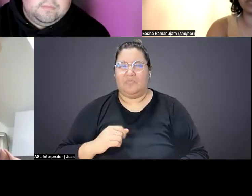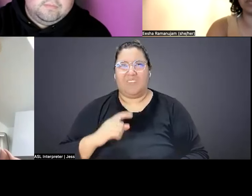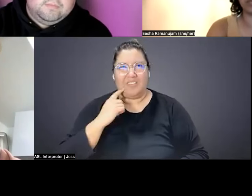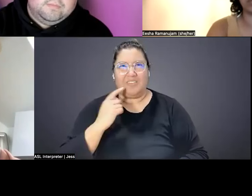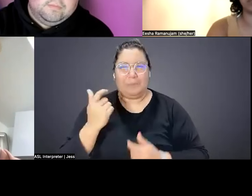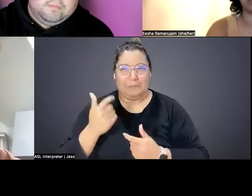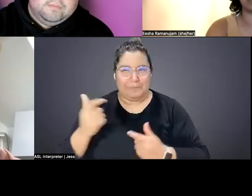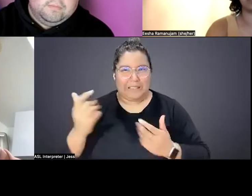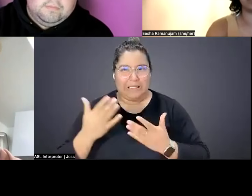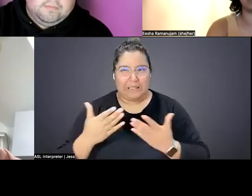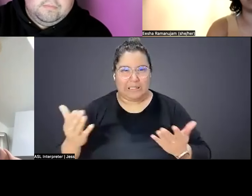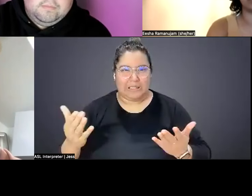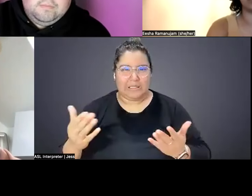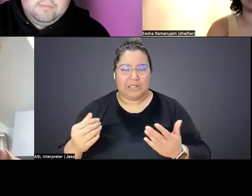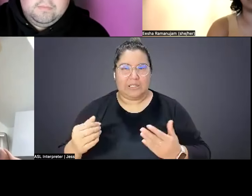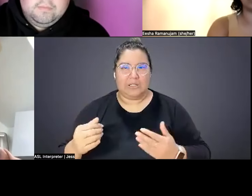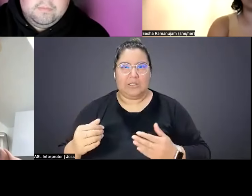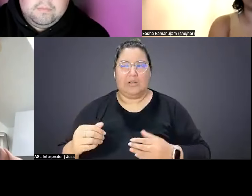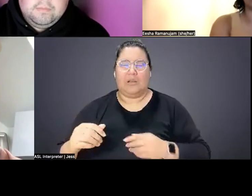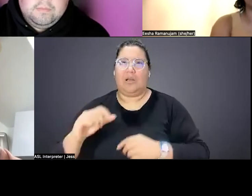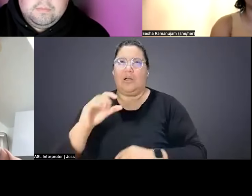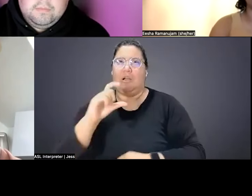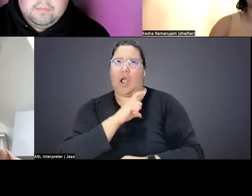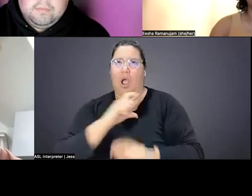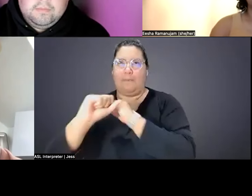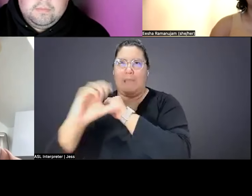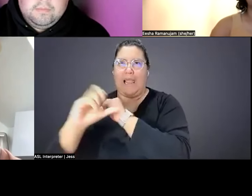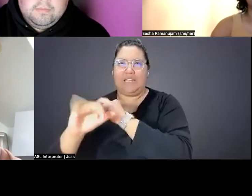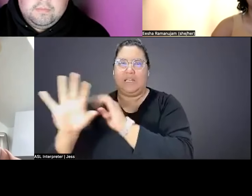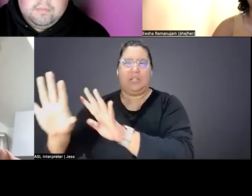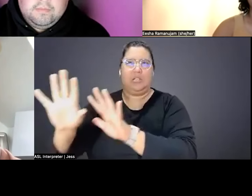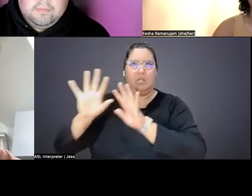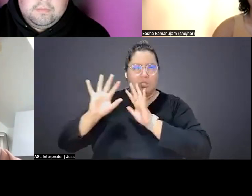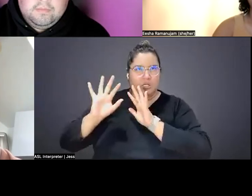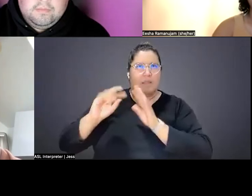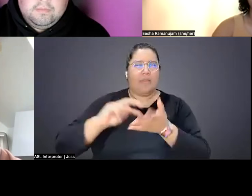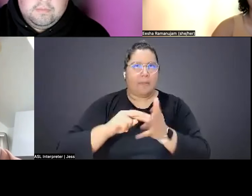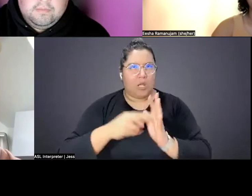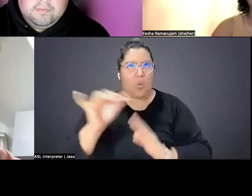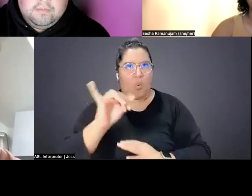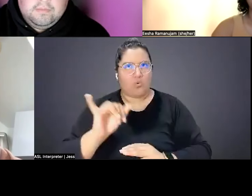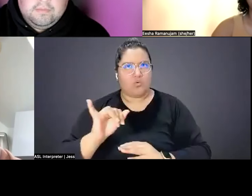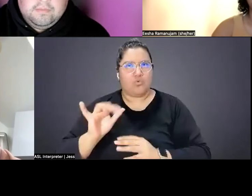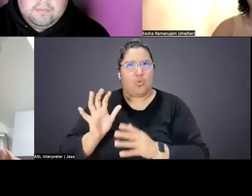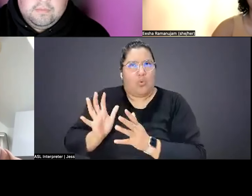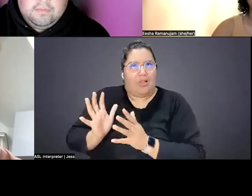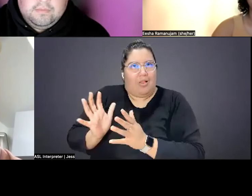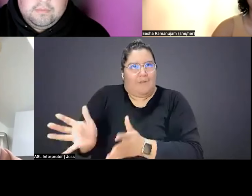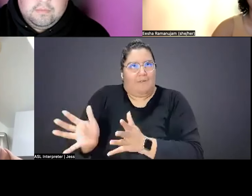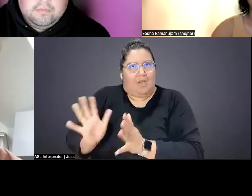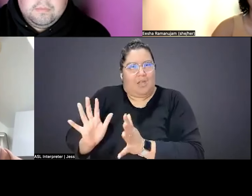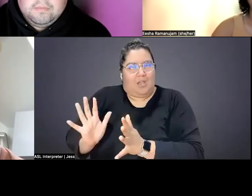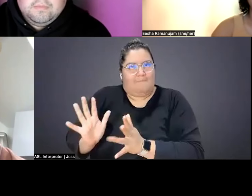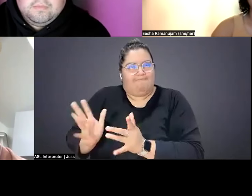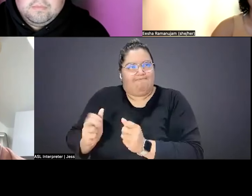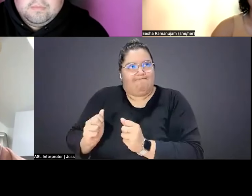transforming their approach and moving away from propaganda. That also means like moving away from like trying to